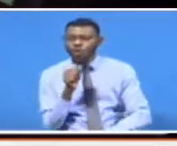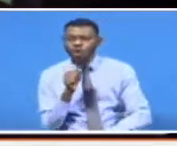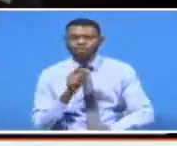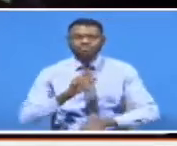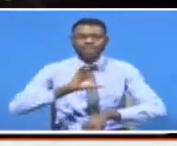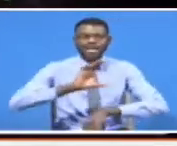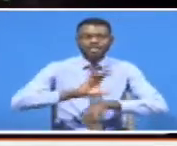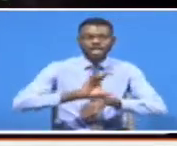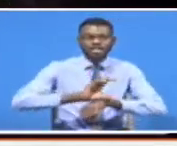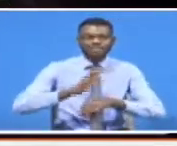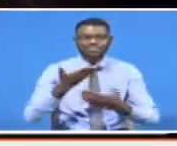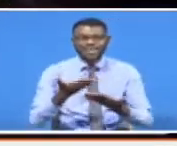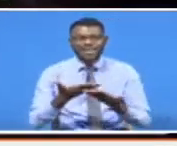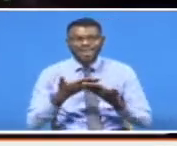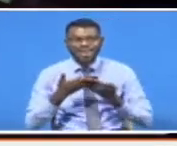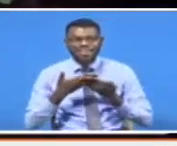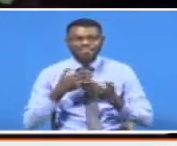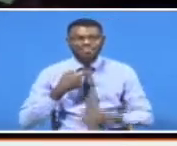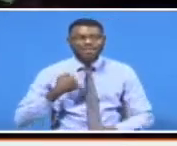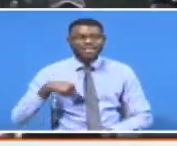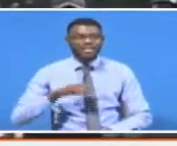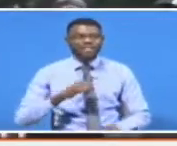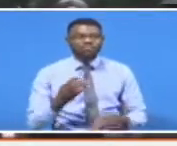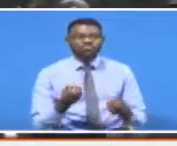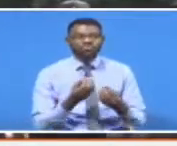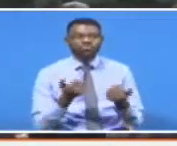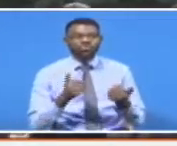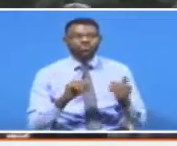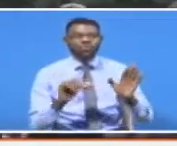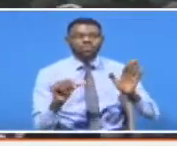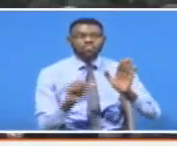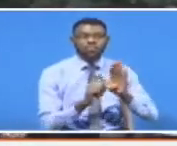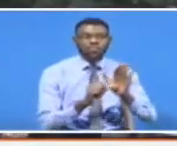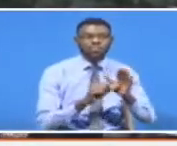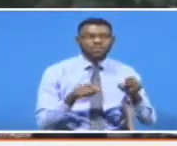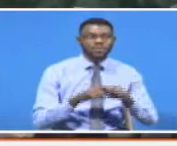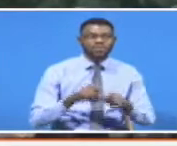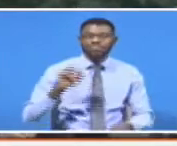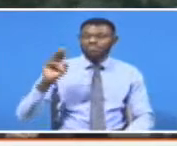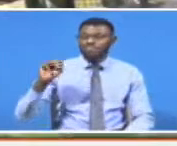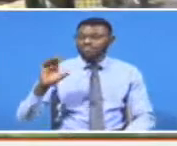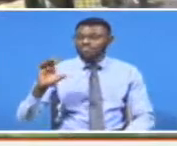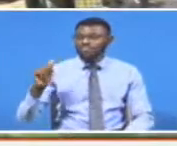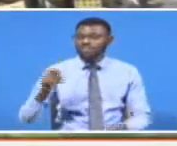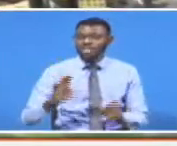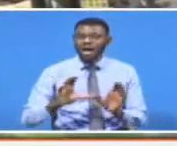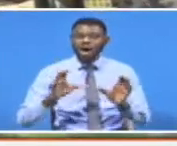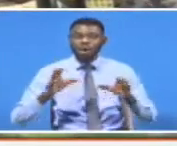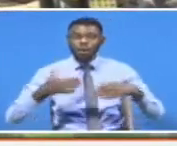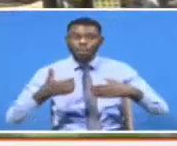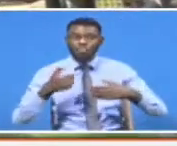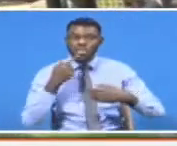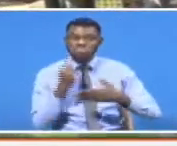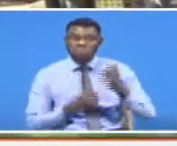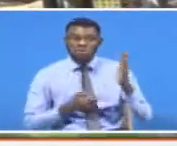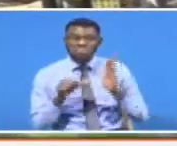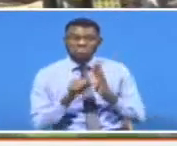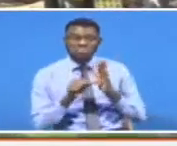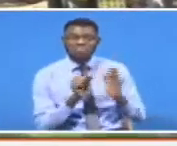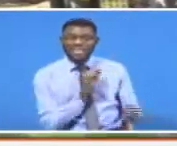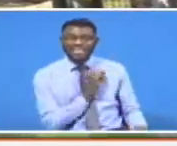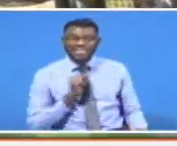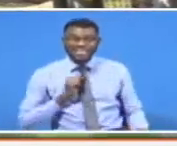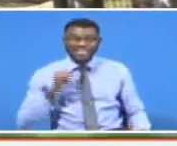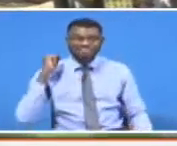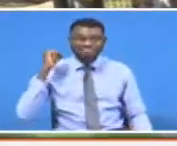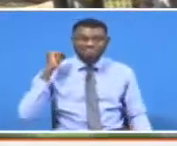and churches to help us, bridge this divide. On their part, the MCAs who claim political witch hunt from the senators, a majority